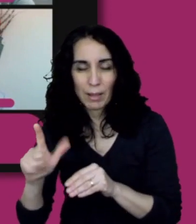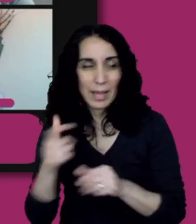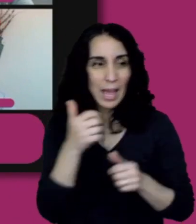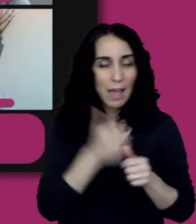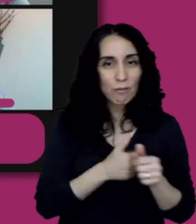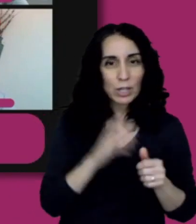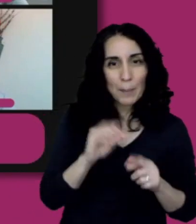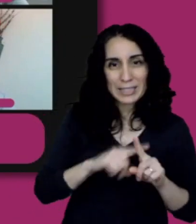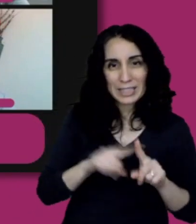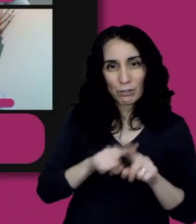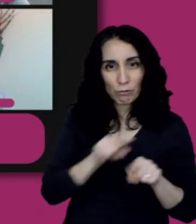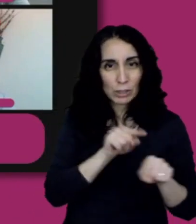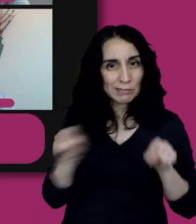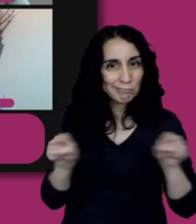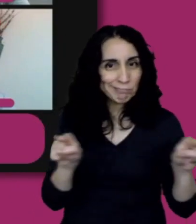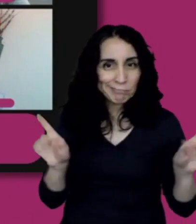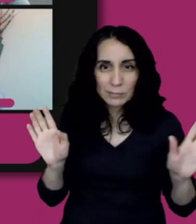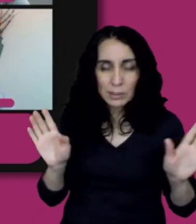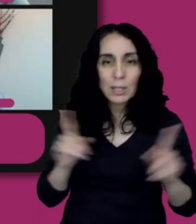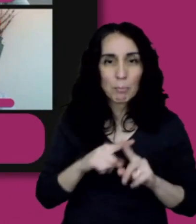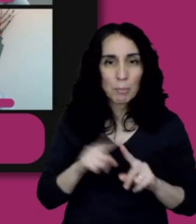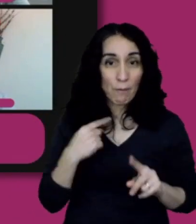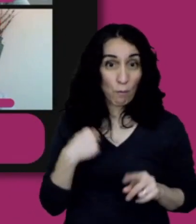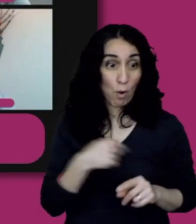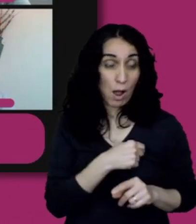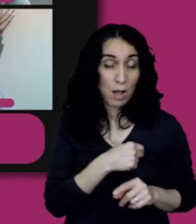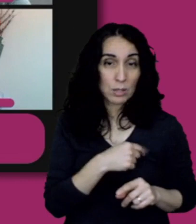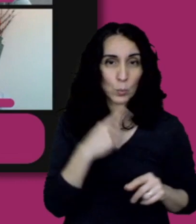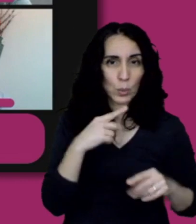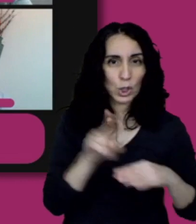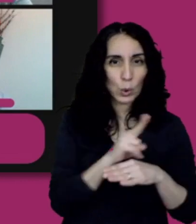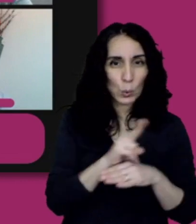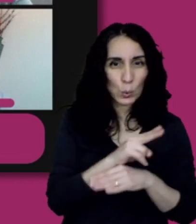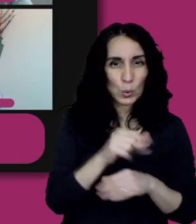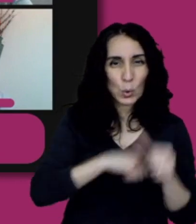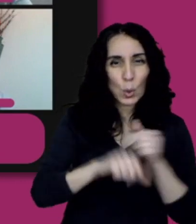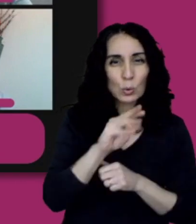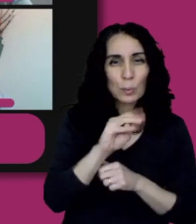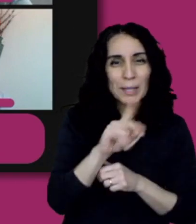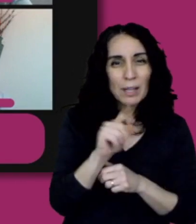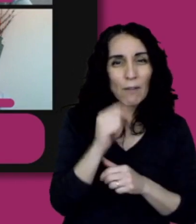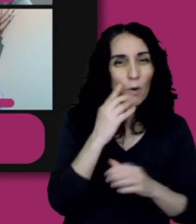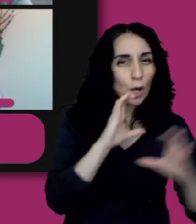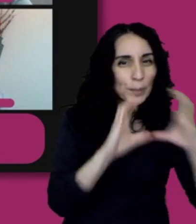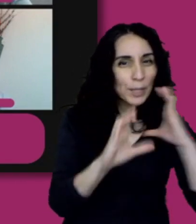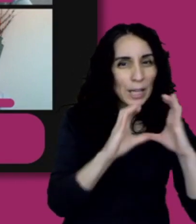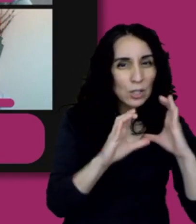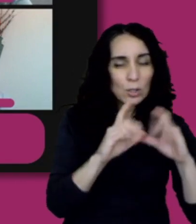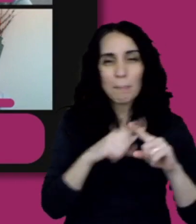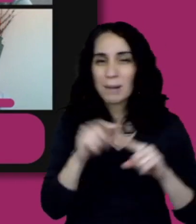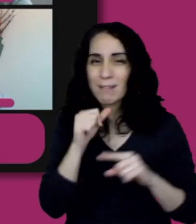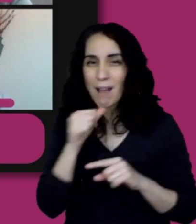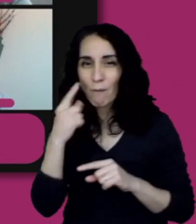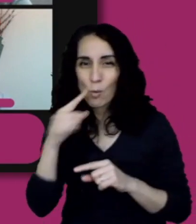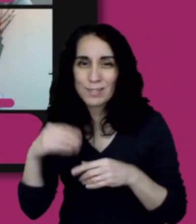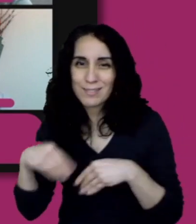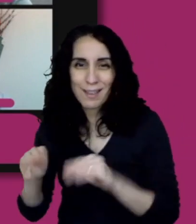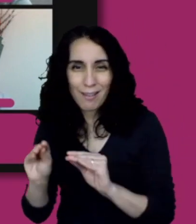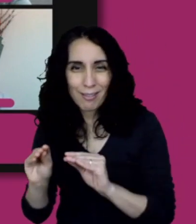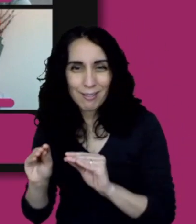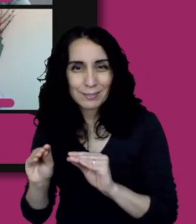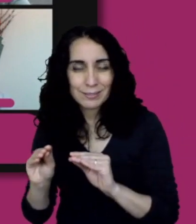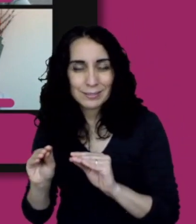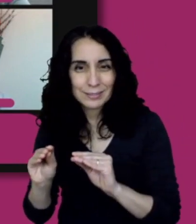I mean, it's every company takes a different approach, but we've used it as a communications platform, but not a